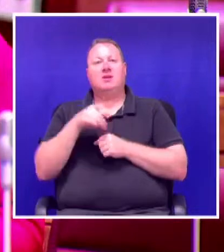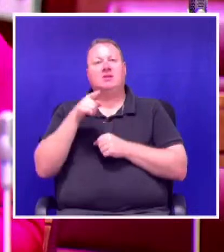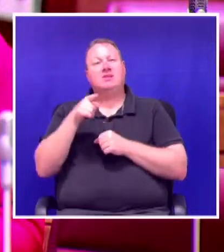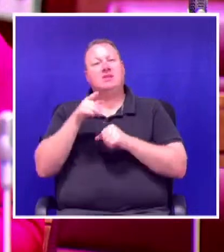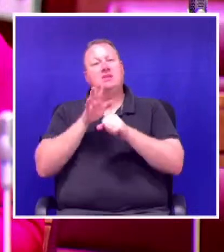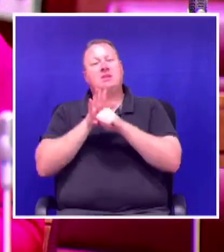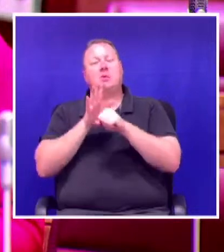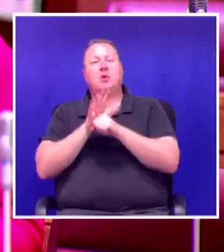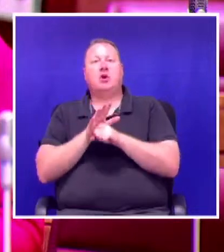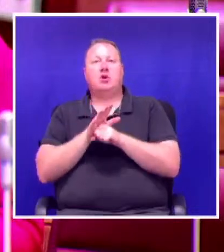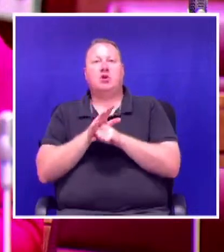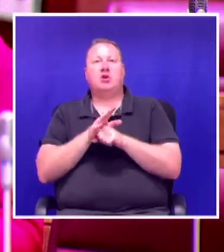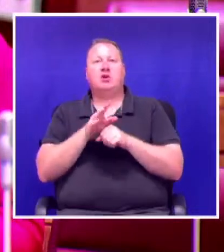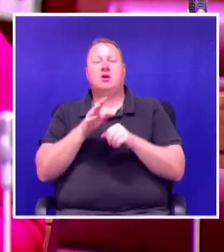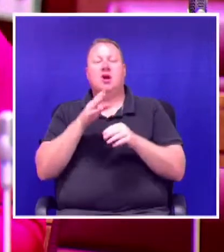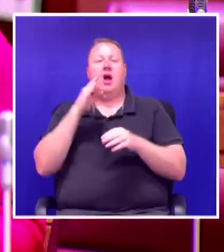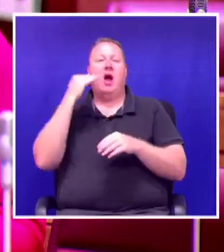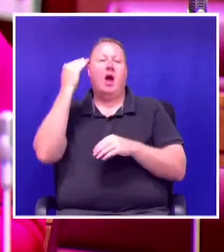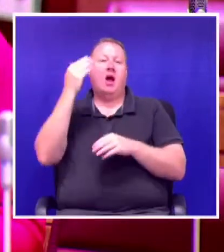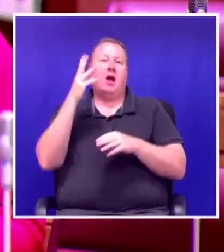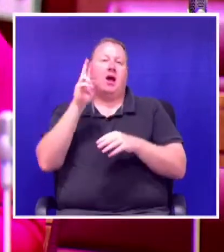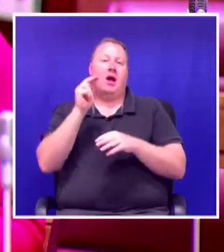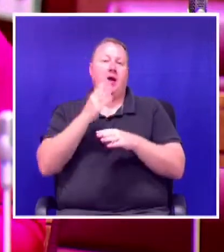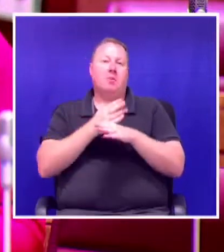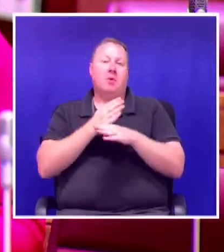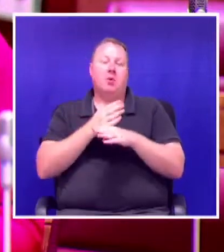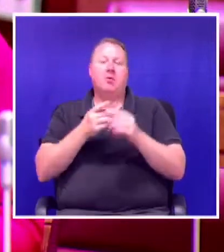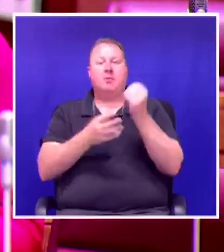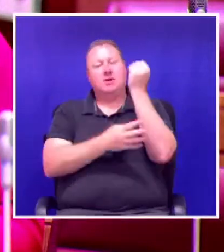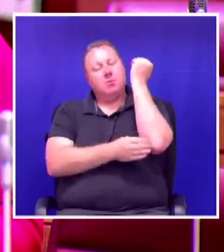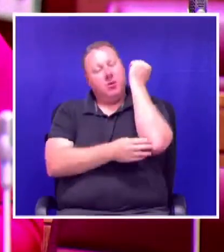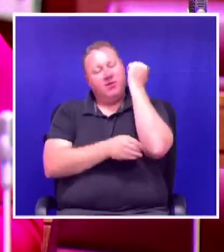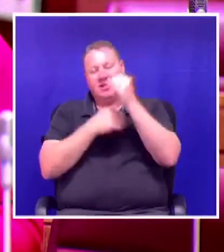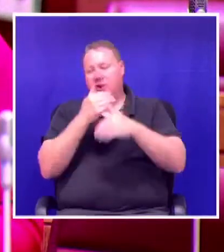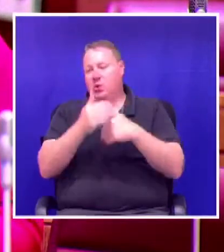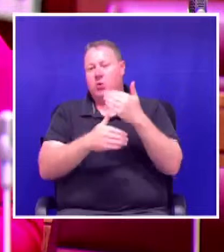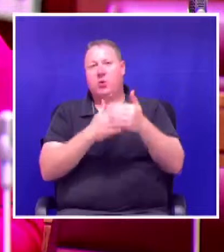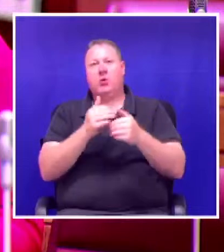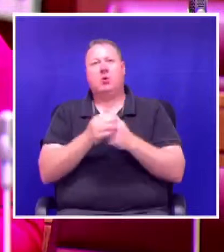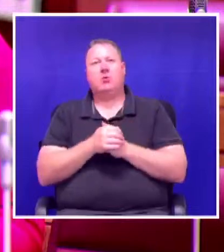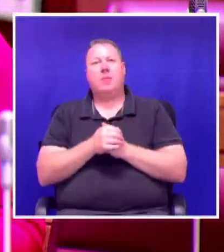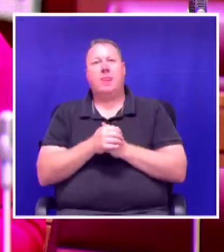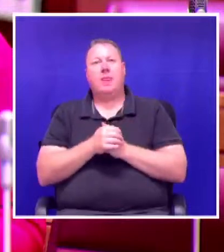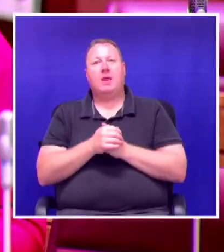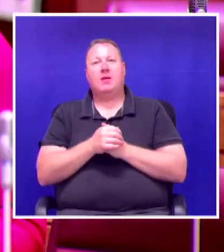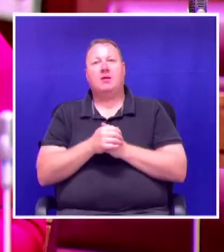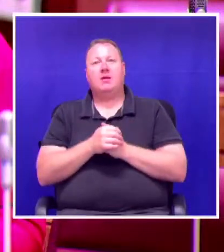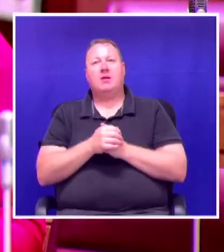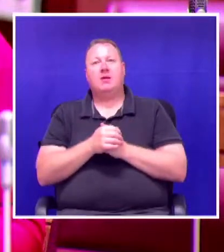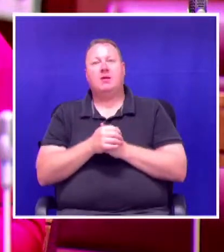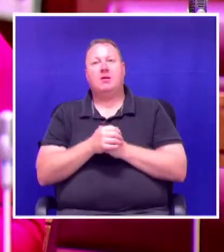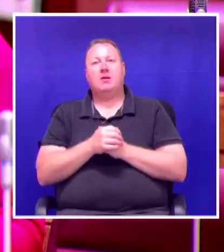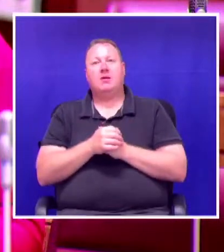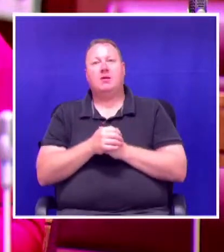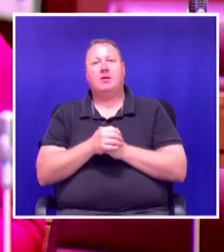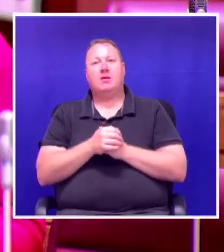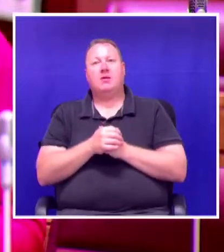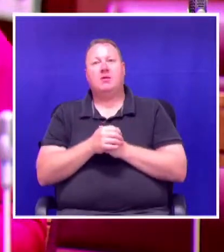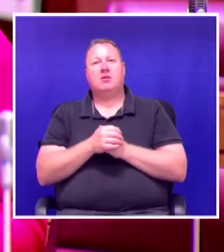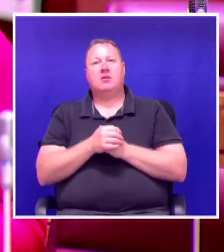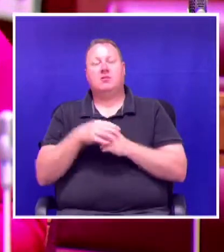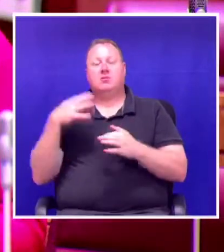experiencing, namely high unemployment, persistent poverty, and record high levels of inequality. And to